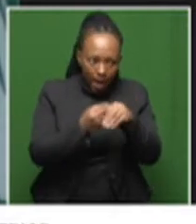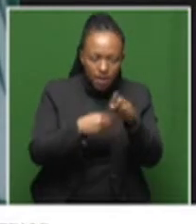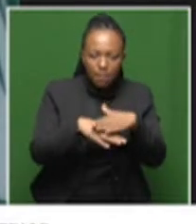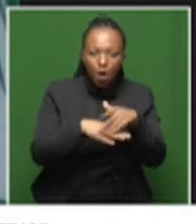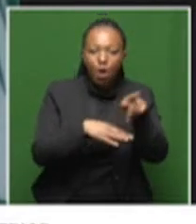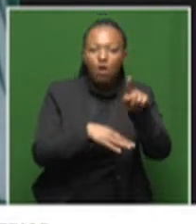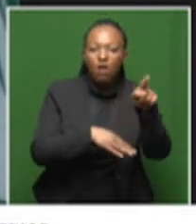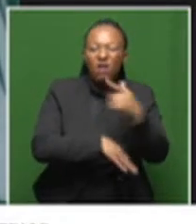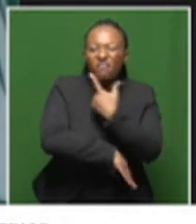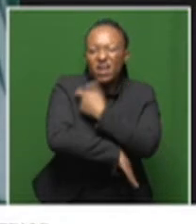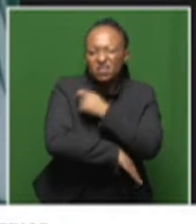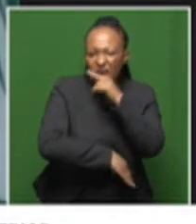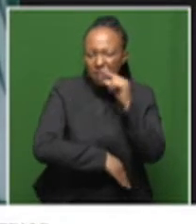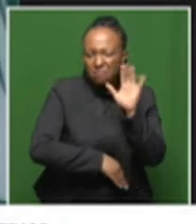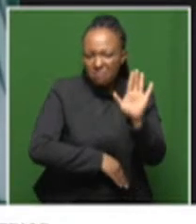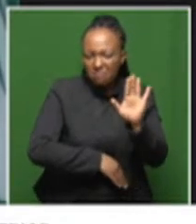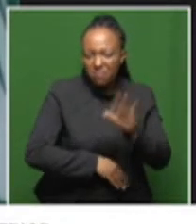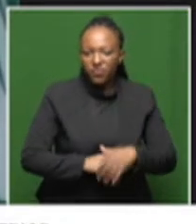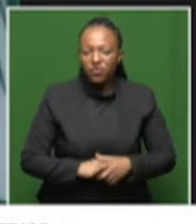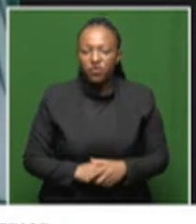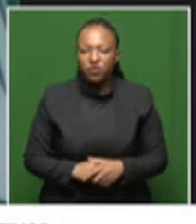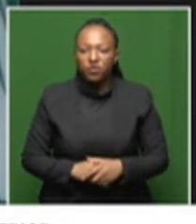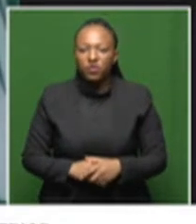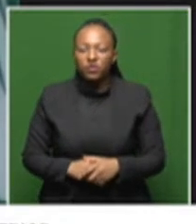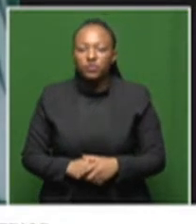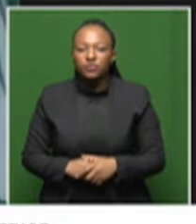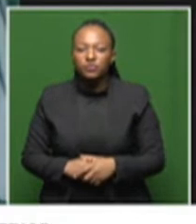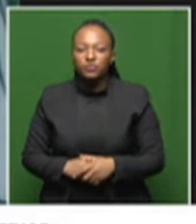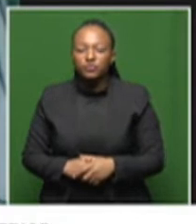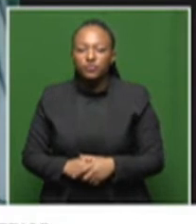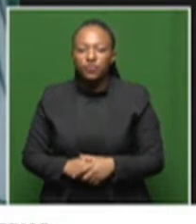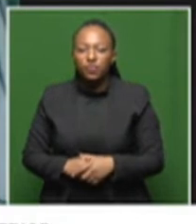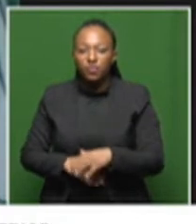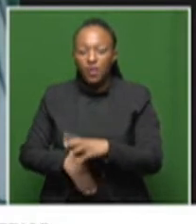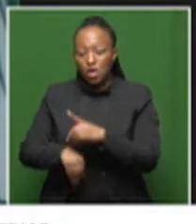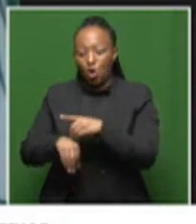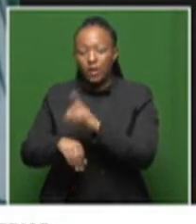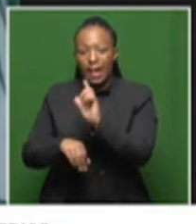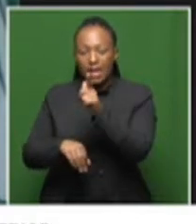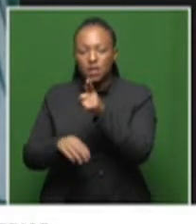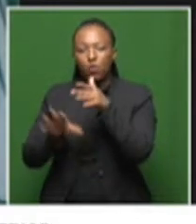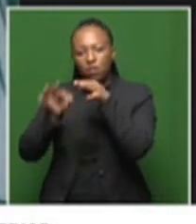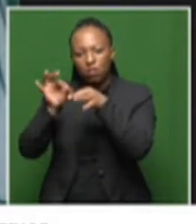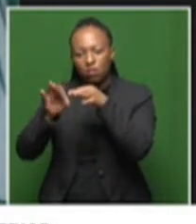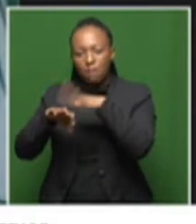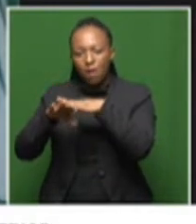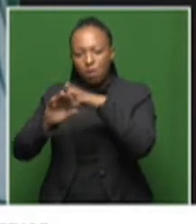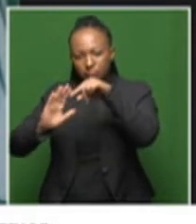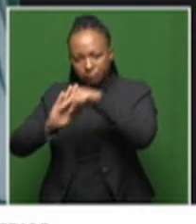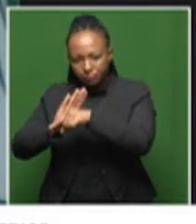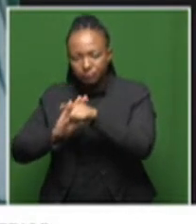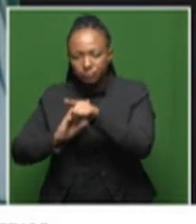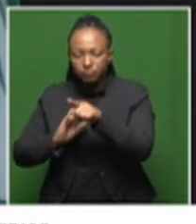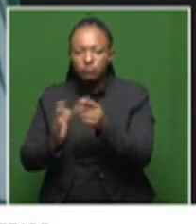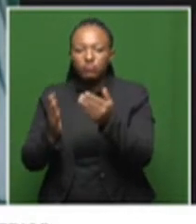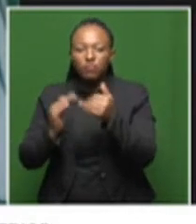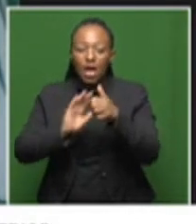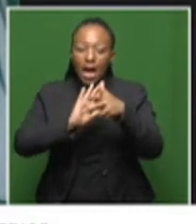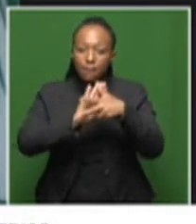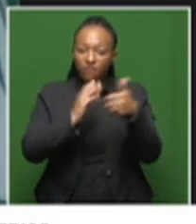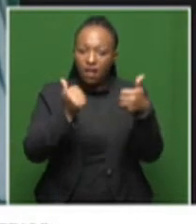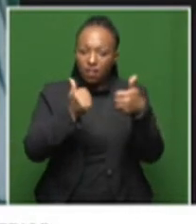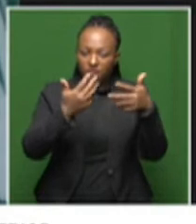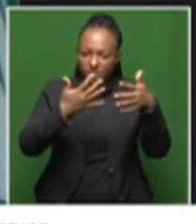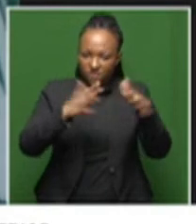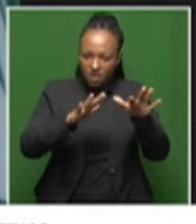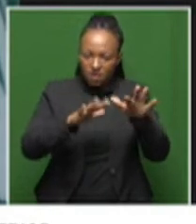And Dr. Cripps will also deal with the issues of the supply side as he presents as well. Following the approval, we are expecting an